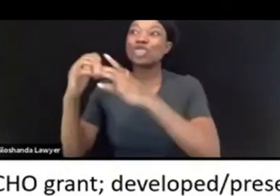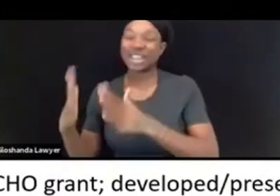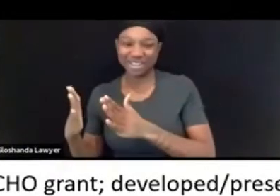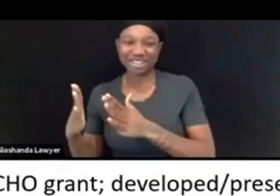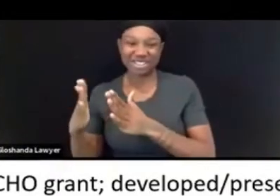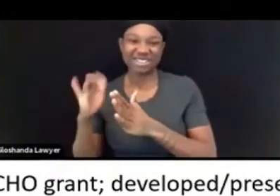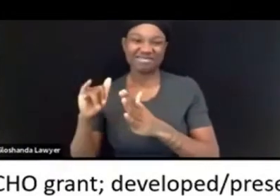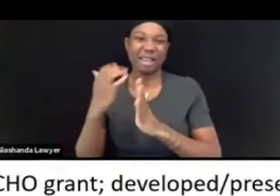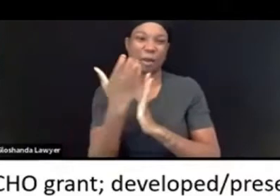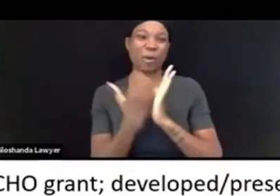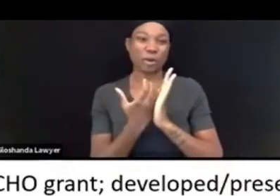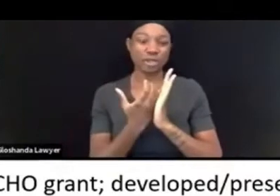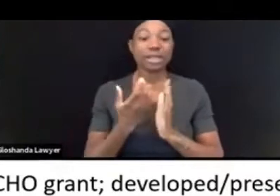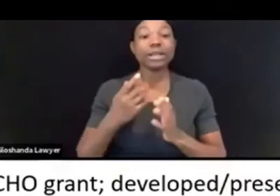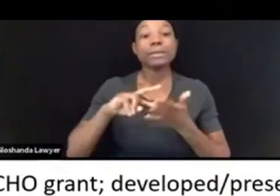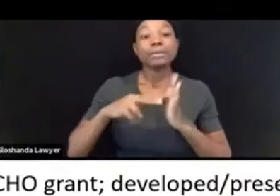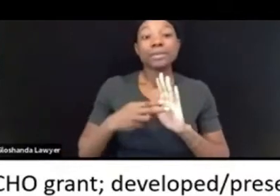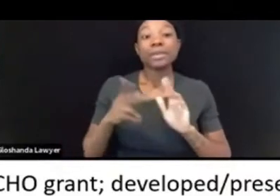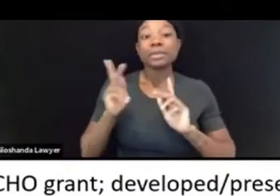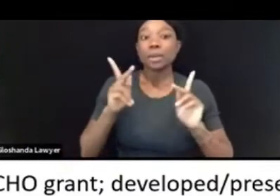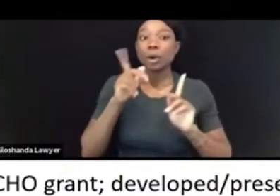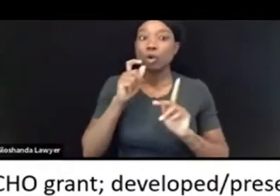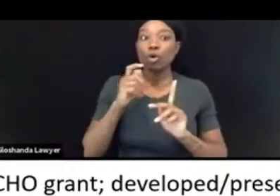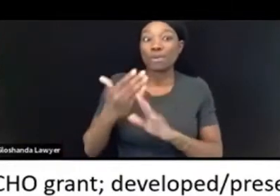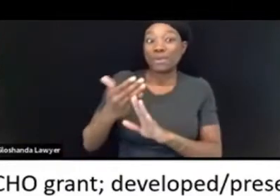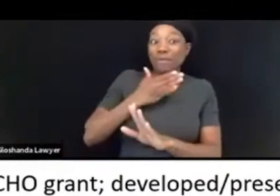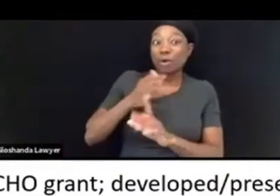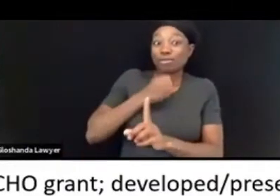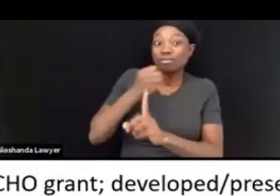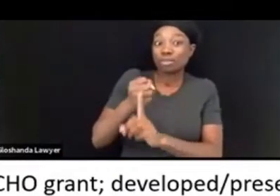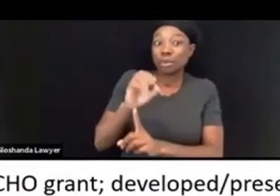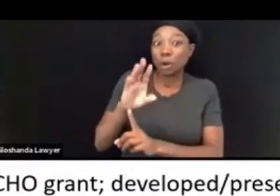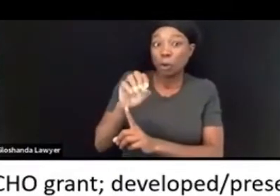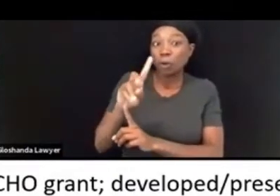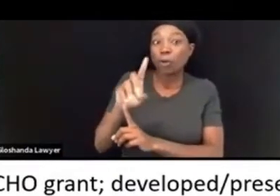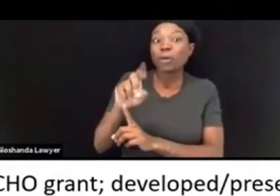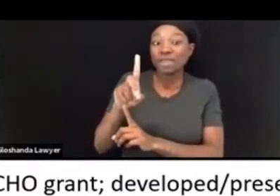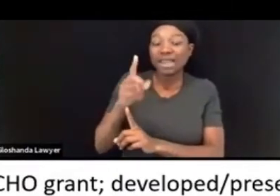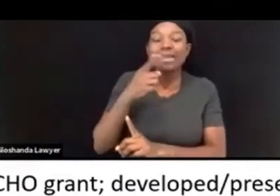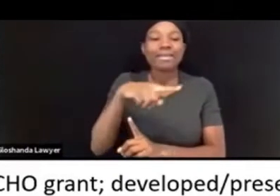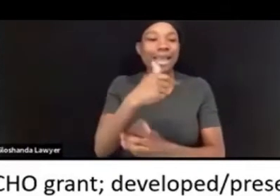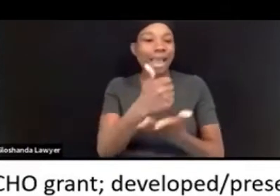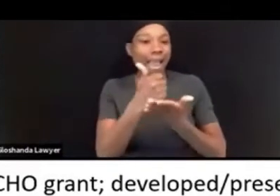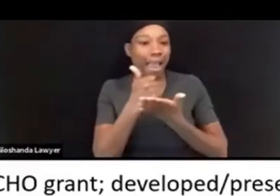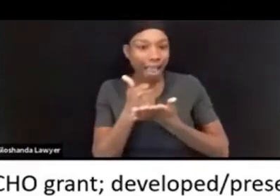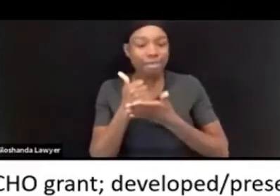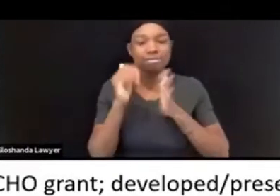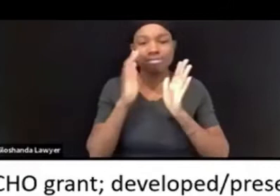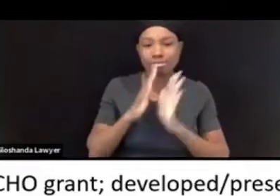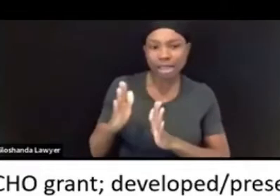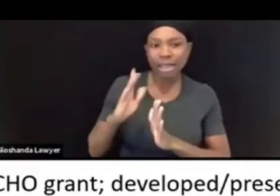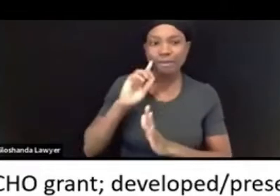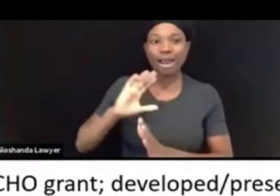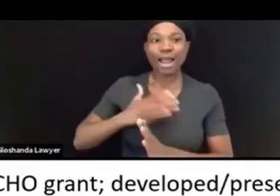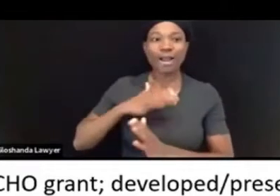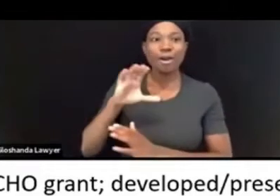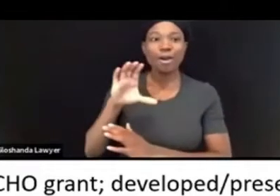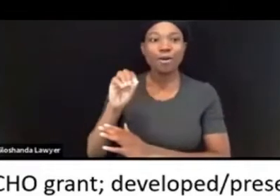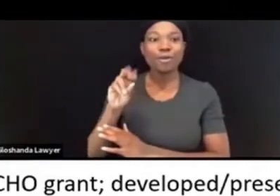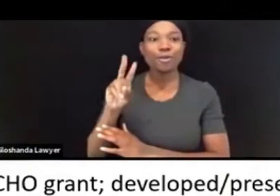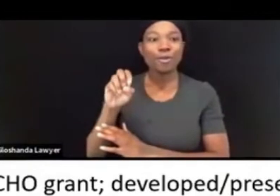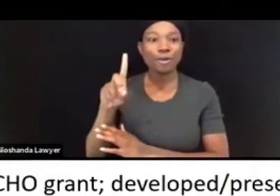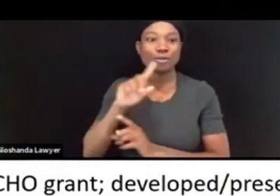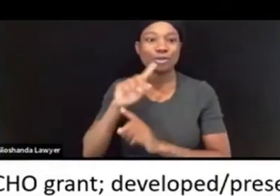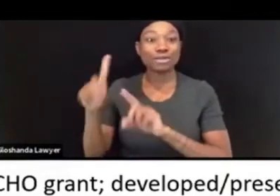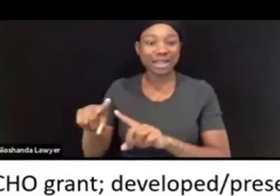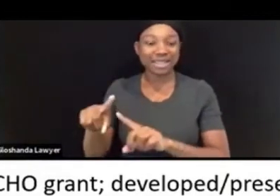and leaders pre-COVID and planning with them helped us in our COVID response. We really better understood their needs